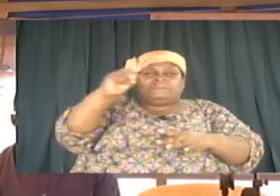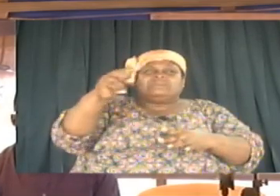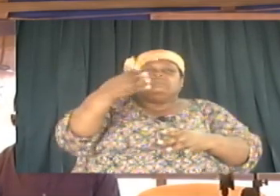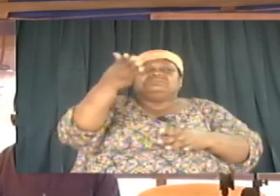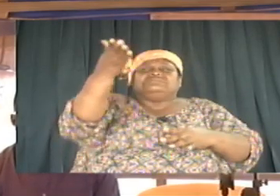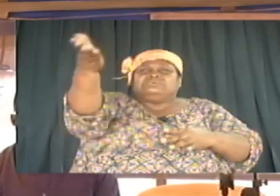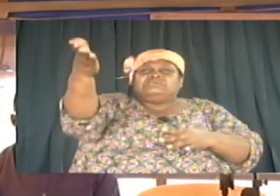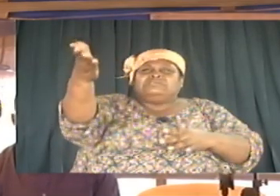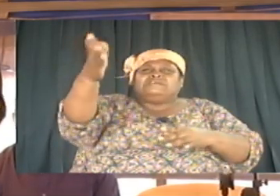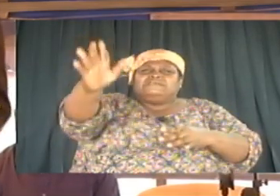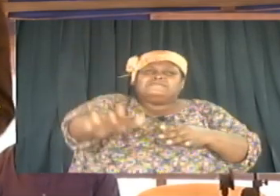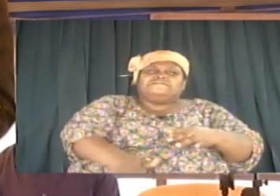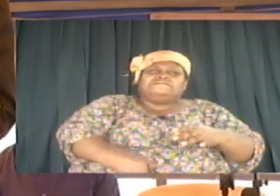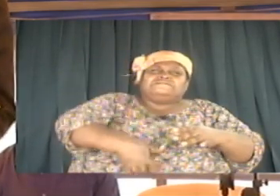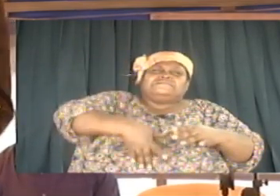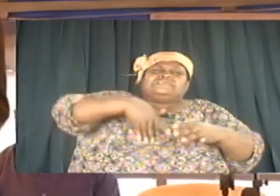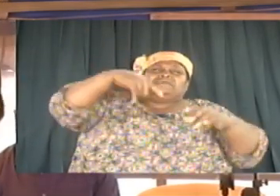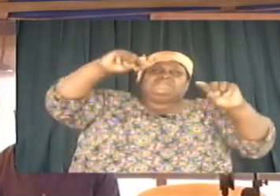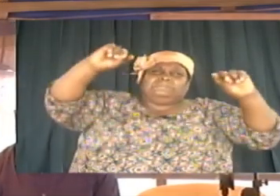feeling it,